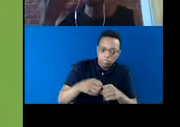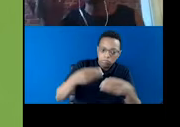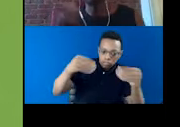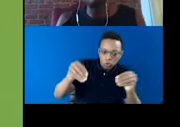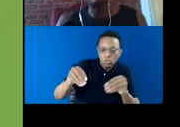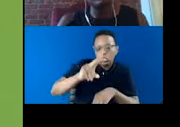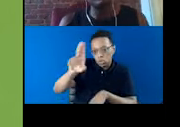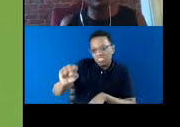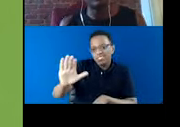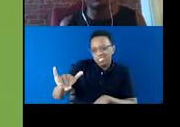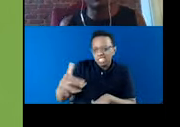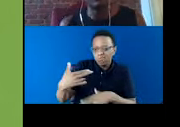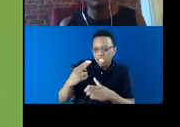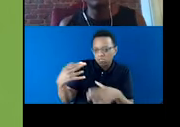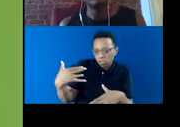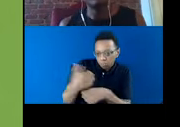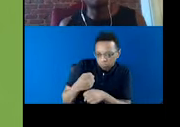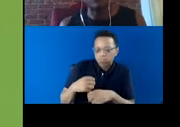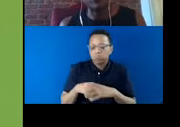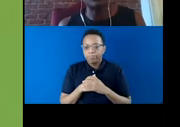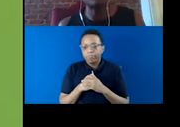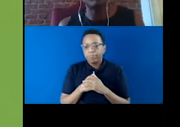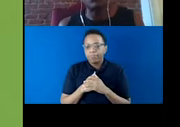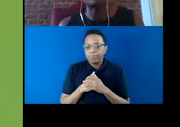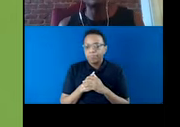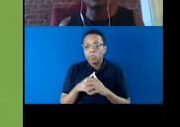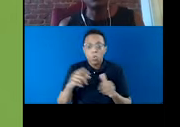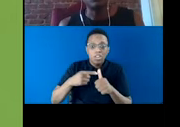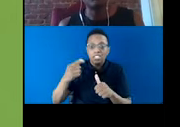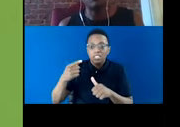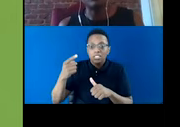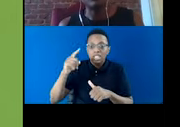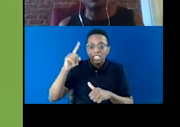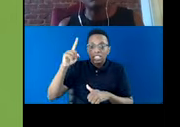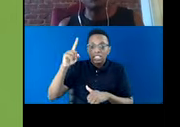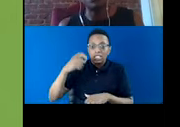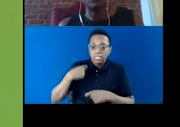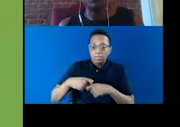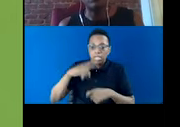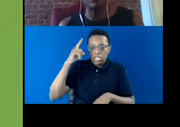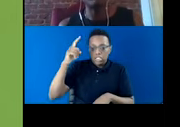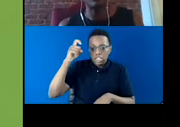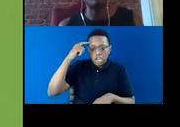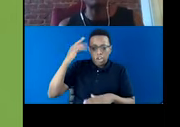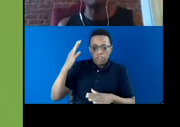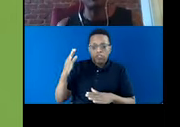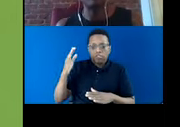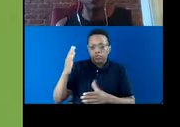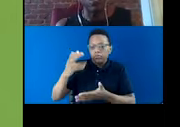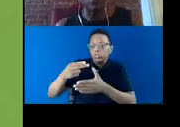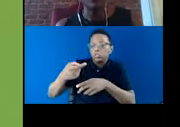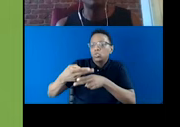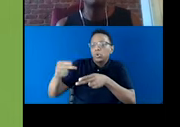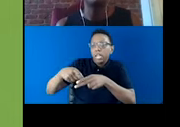history. One of the things that the Spanish governor did while he, for the short time that he was there, was create